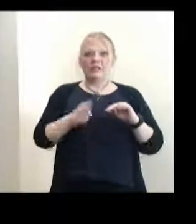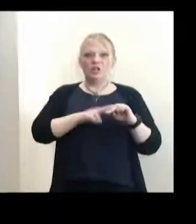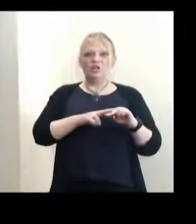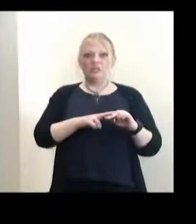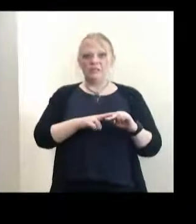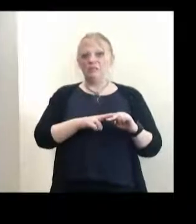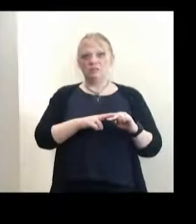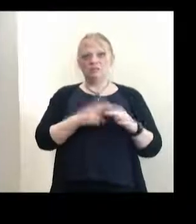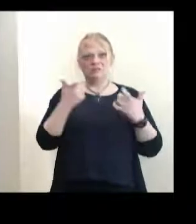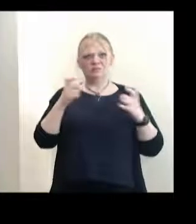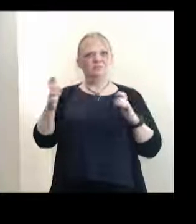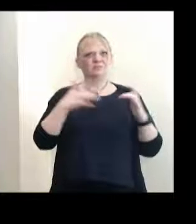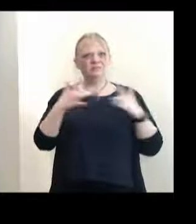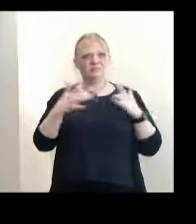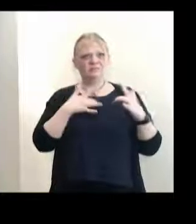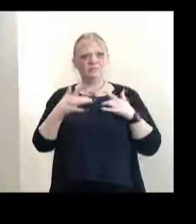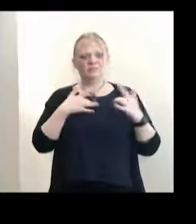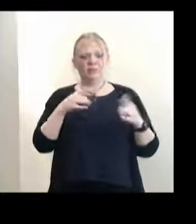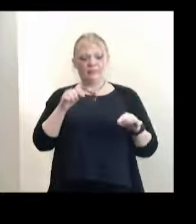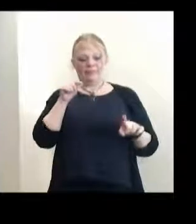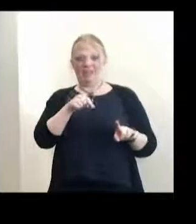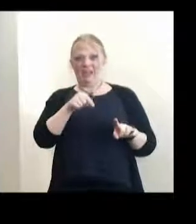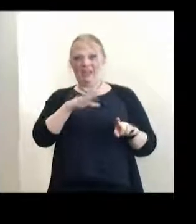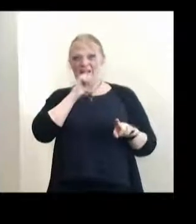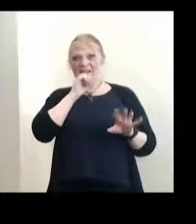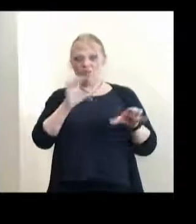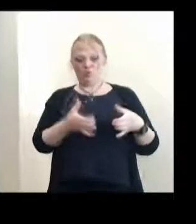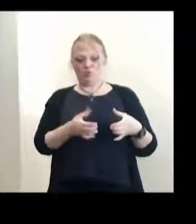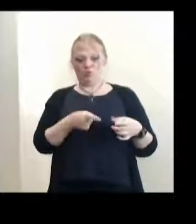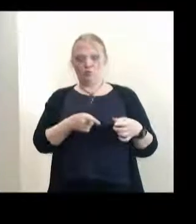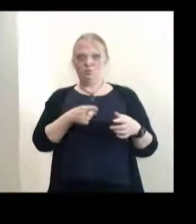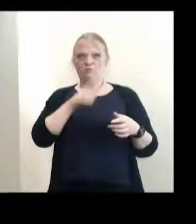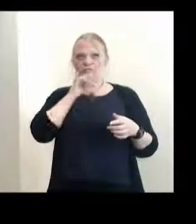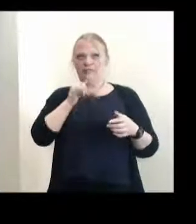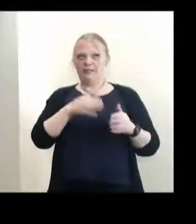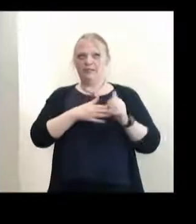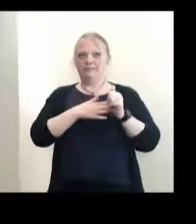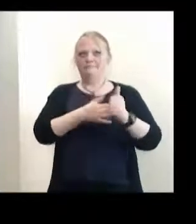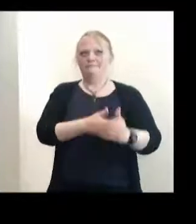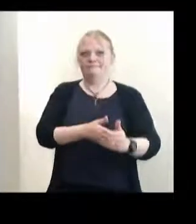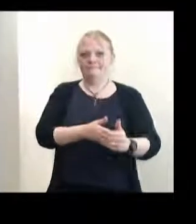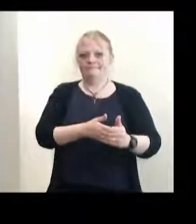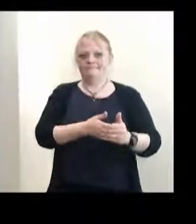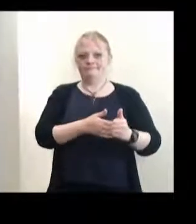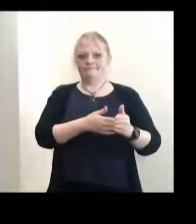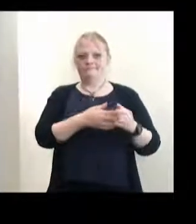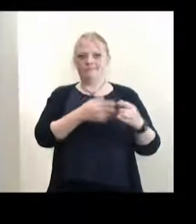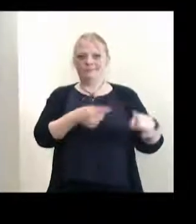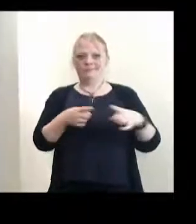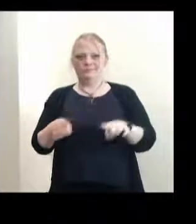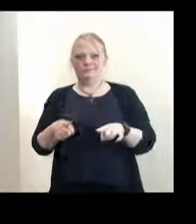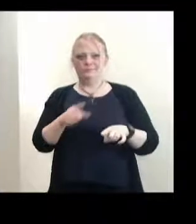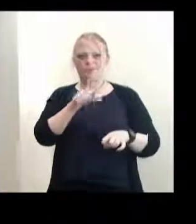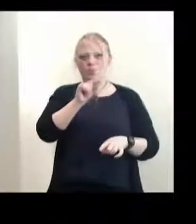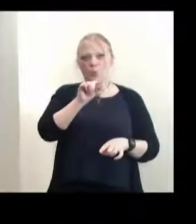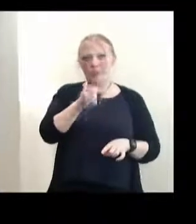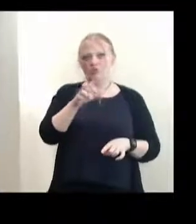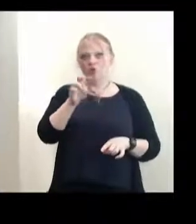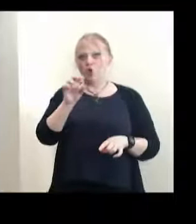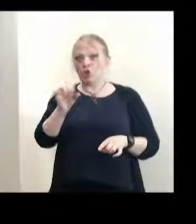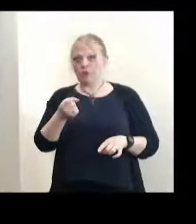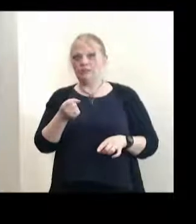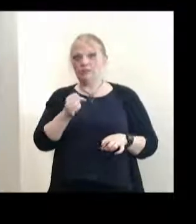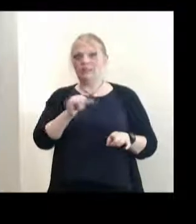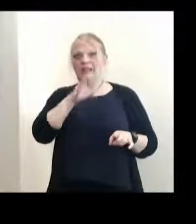is a huge concern, and this is the age group that's really driving our incidence, people in their 20s and 30s. So that's something that we all have